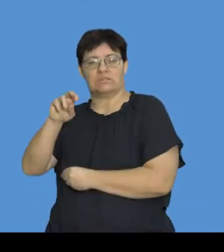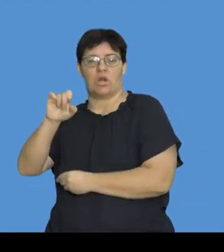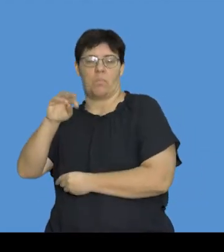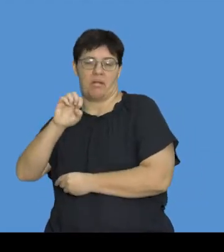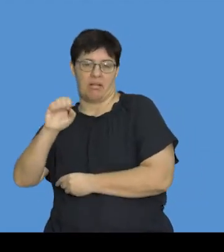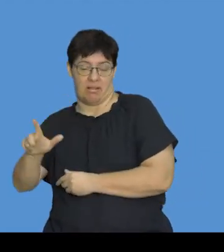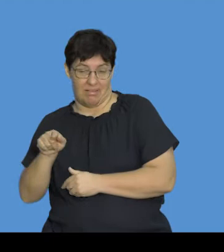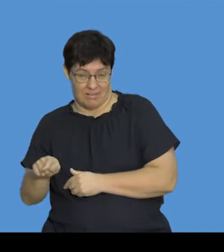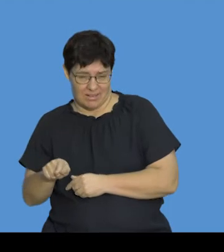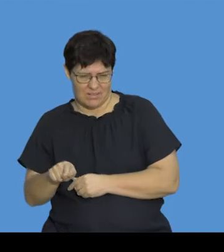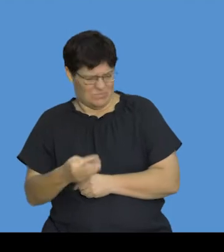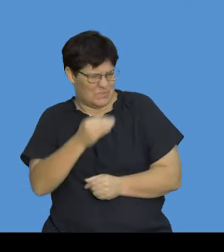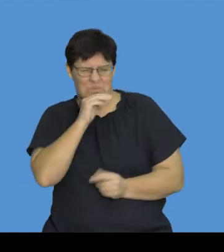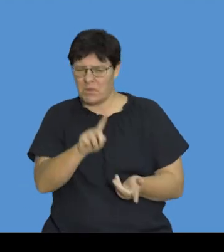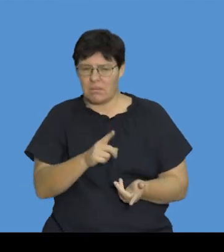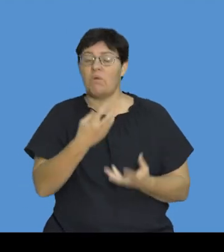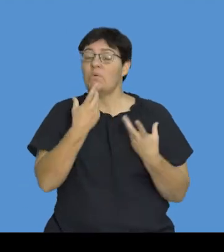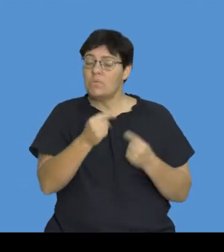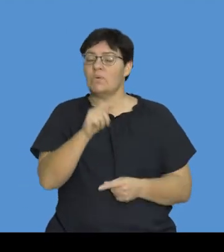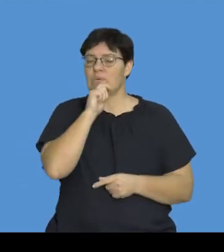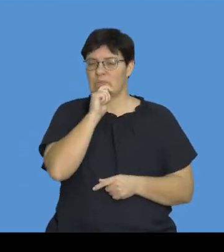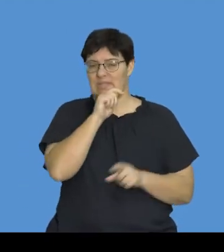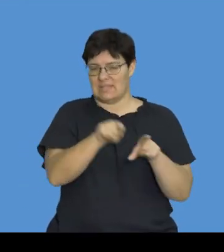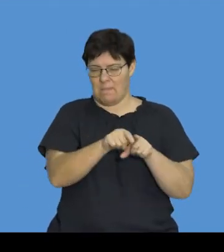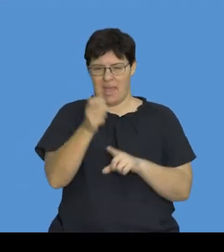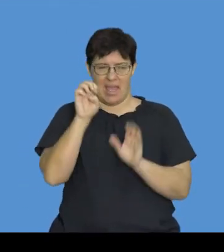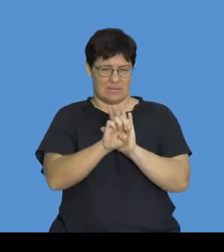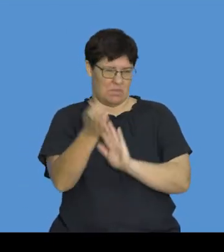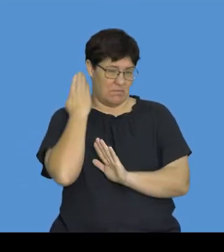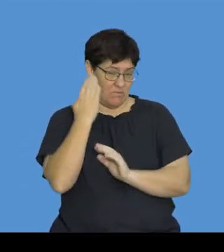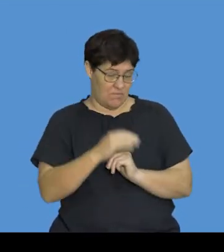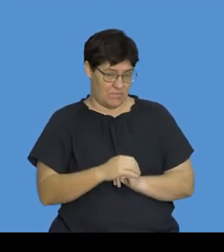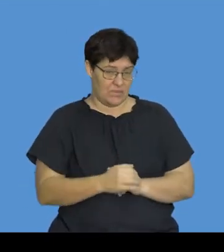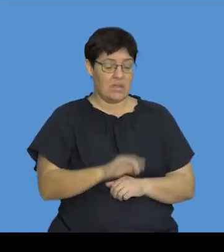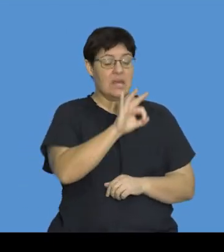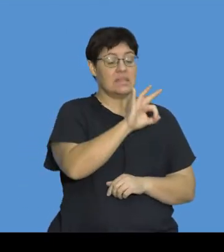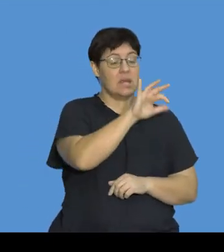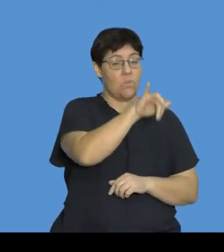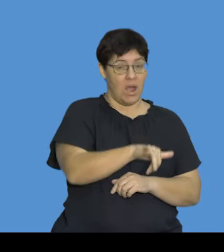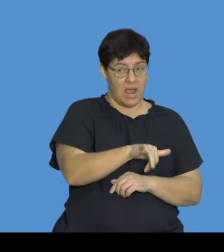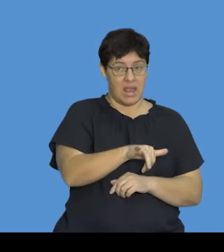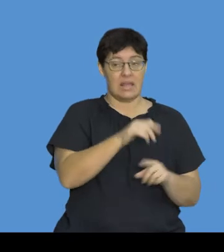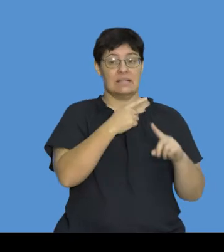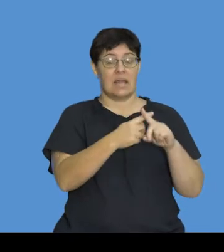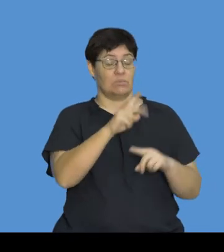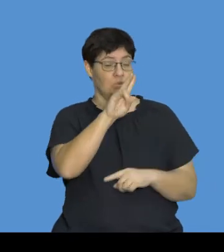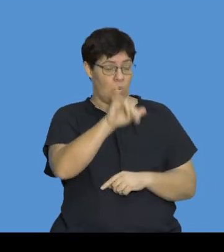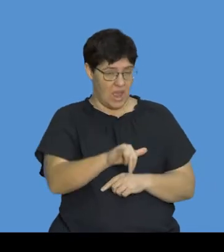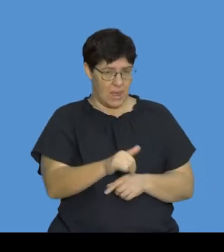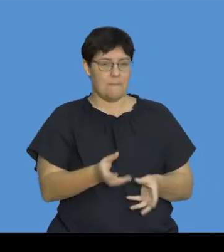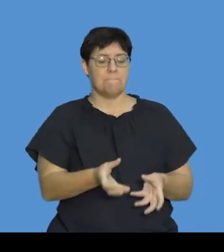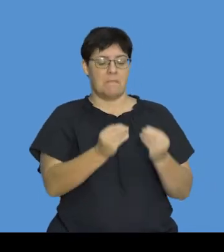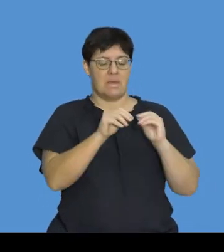binomials, we're just going to use the very same example. So if I multiply 3y and 2y, I will then get